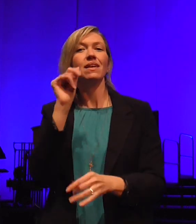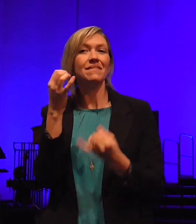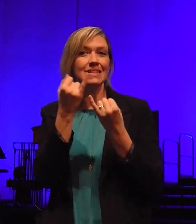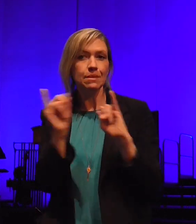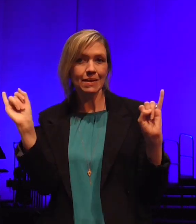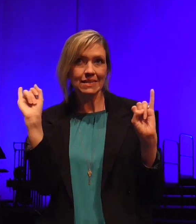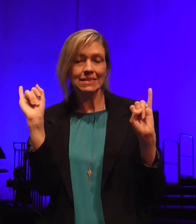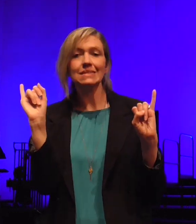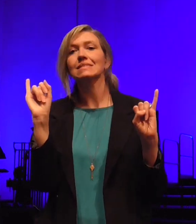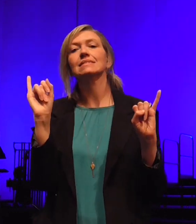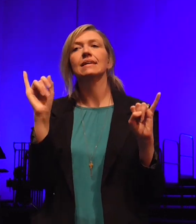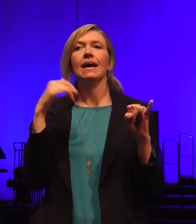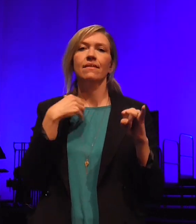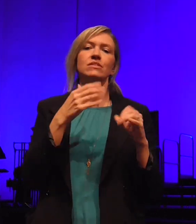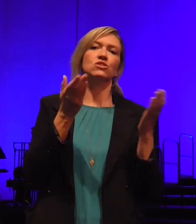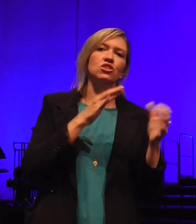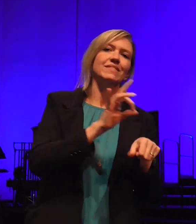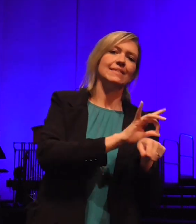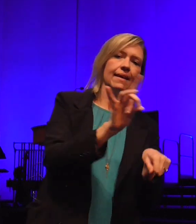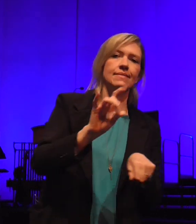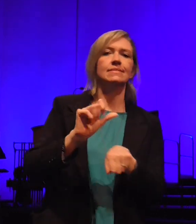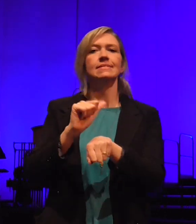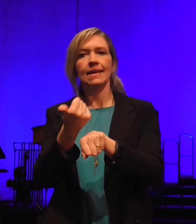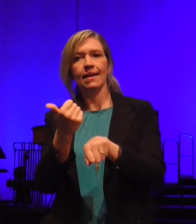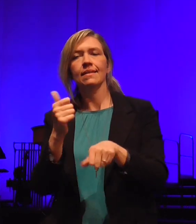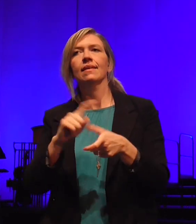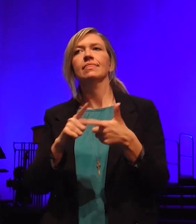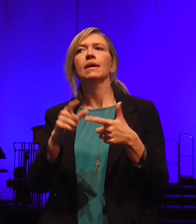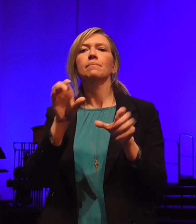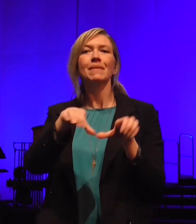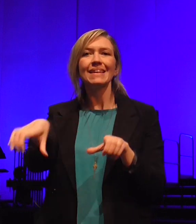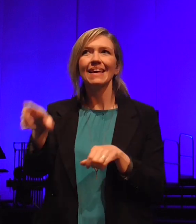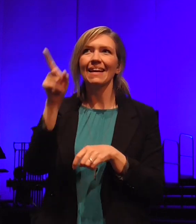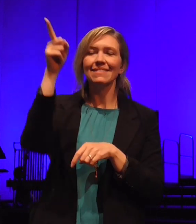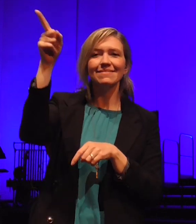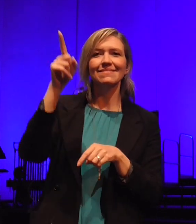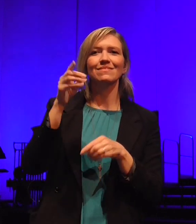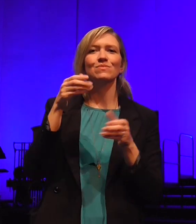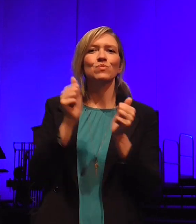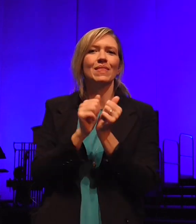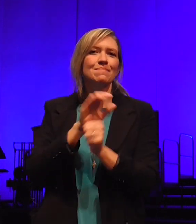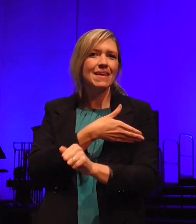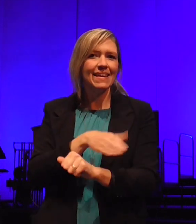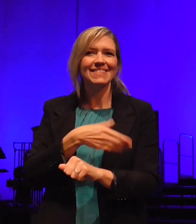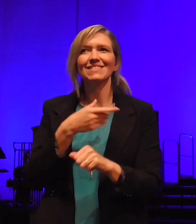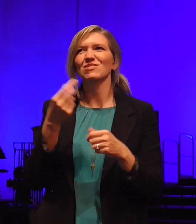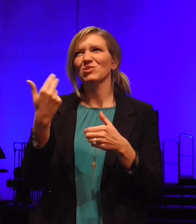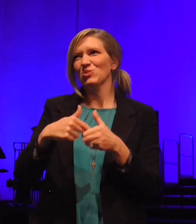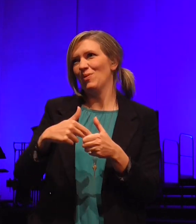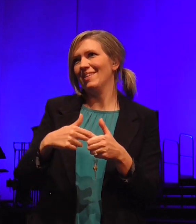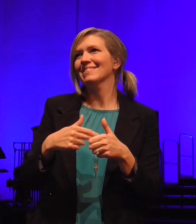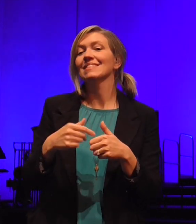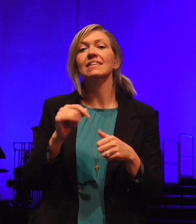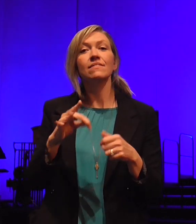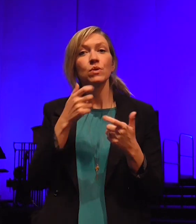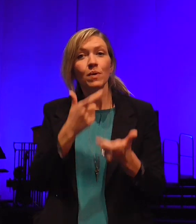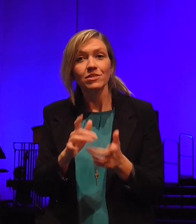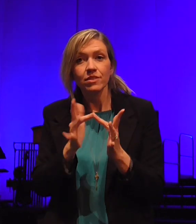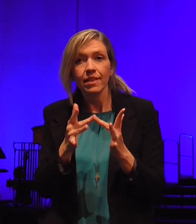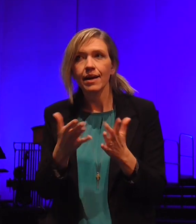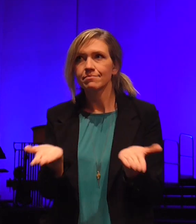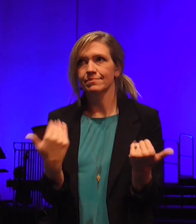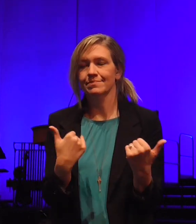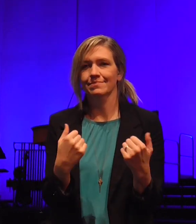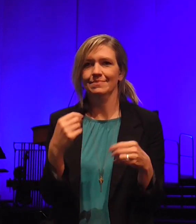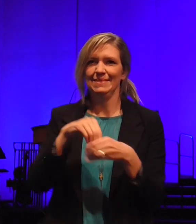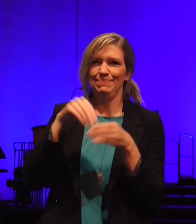at 8 and 10, but we have a big picnic after with the Nacho Men, and it's a big party. So join us for that too. If you're watching online, it's a great time to come